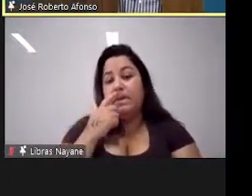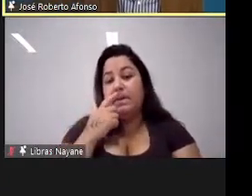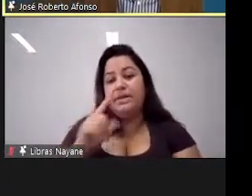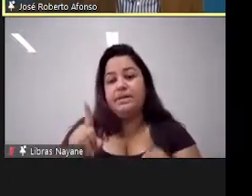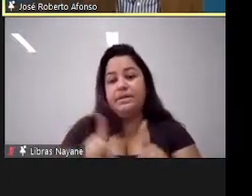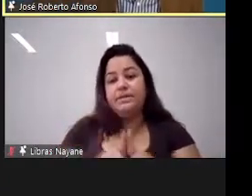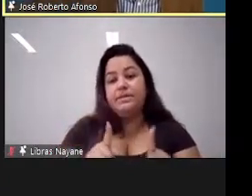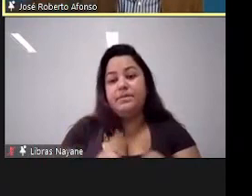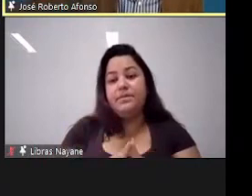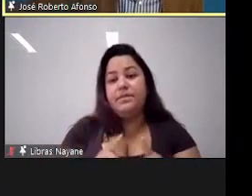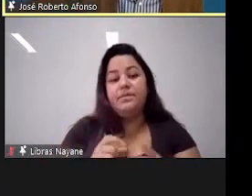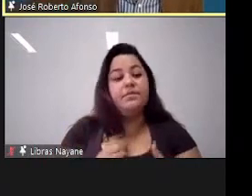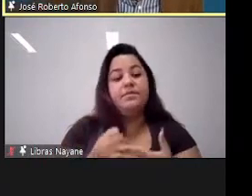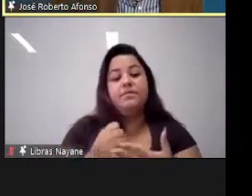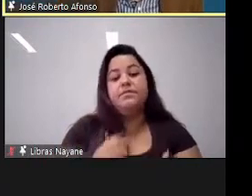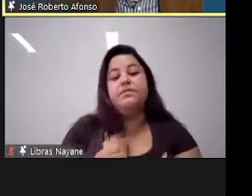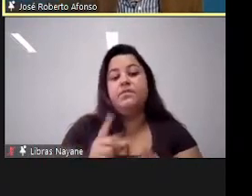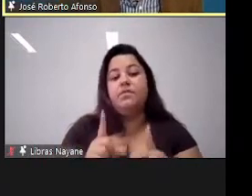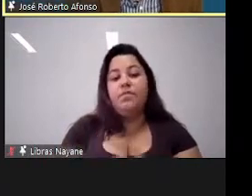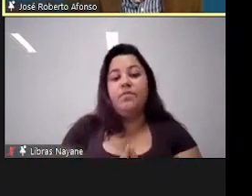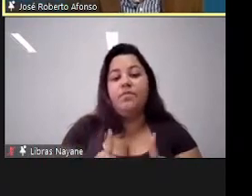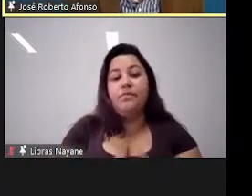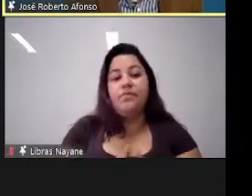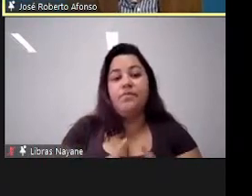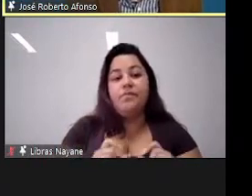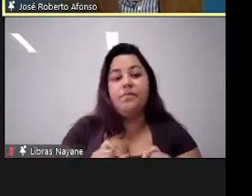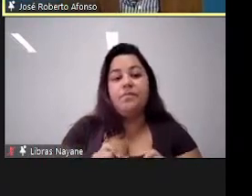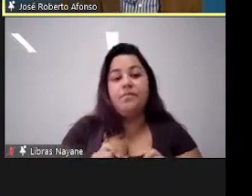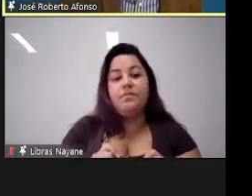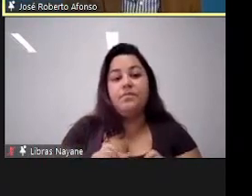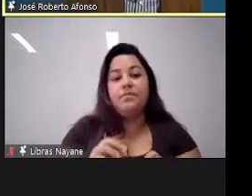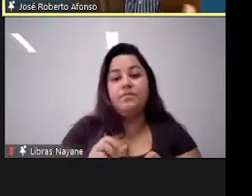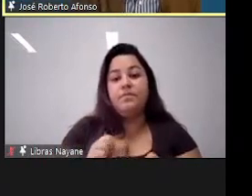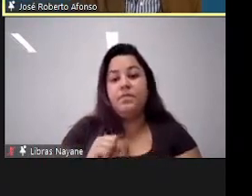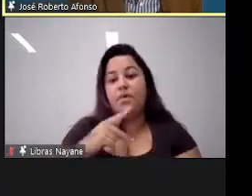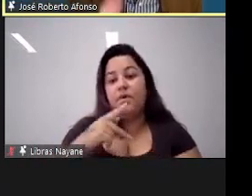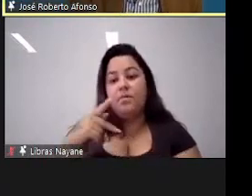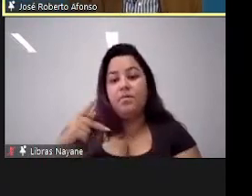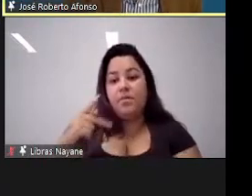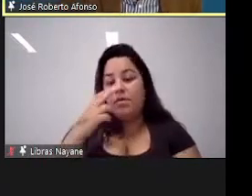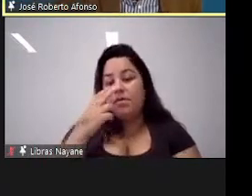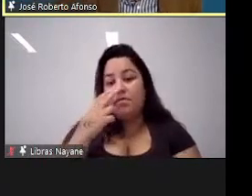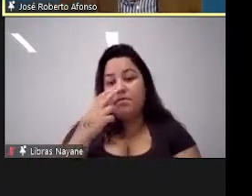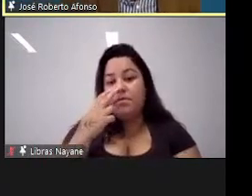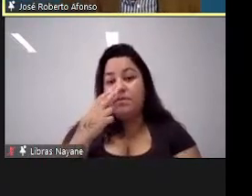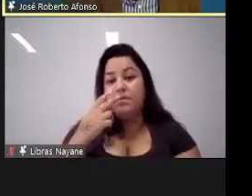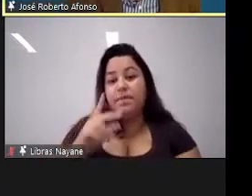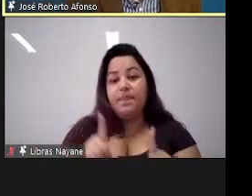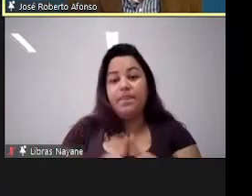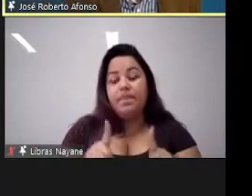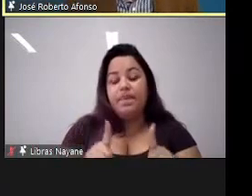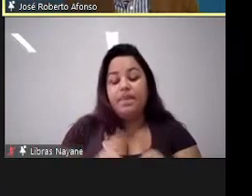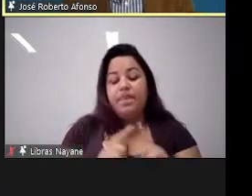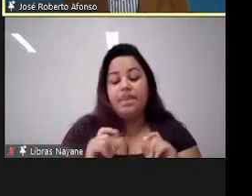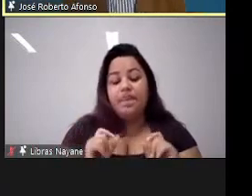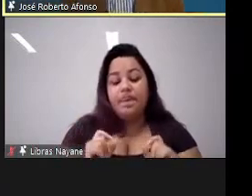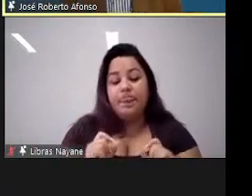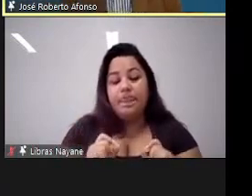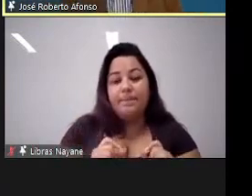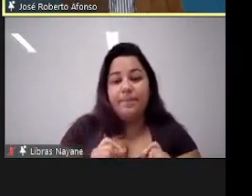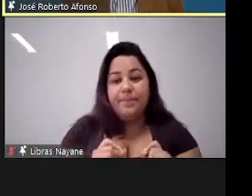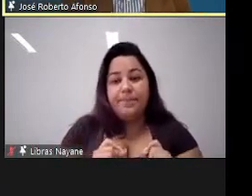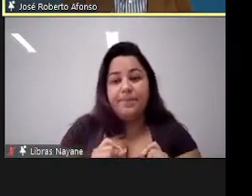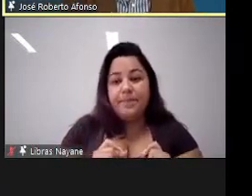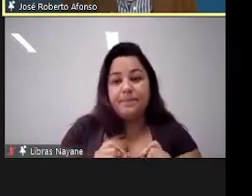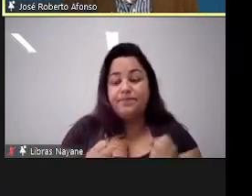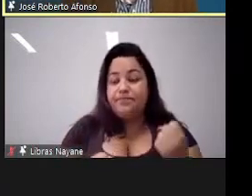apenas entregadores, qualified people. It's not app delivery